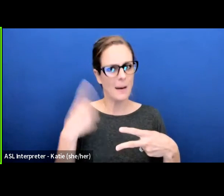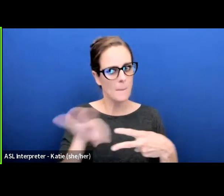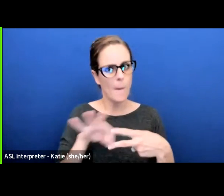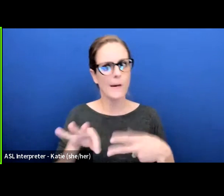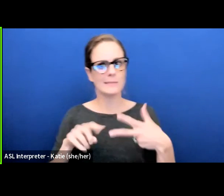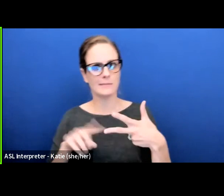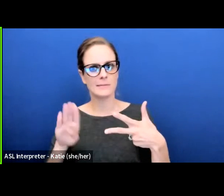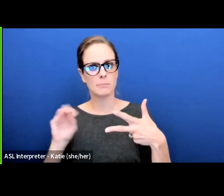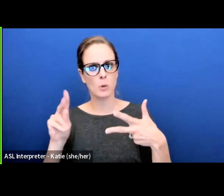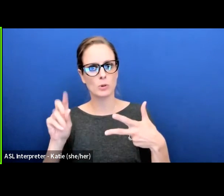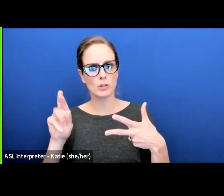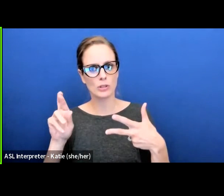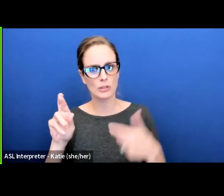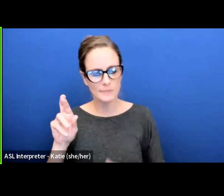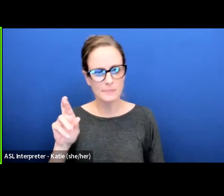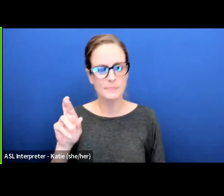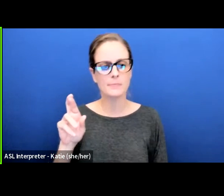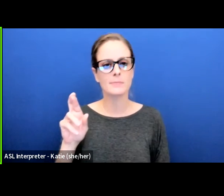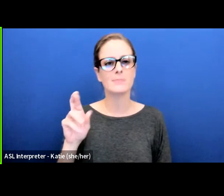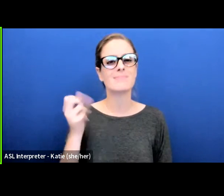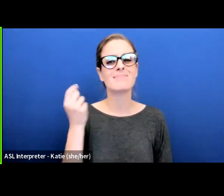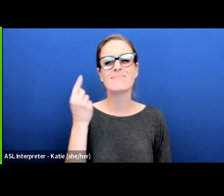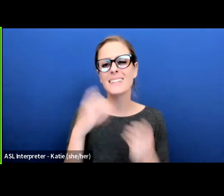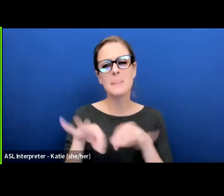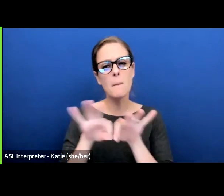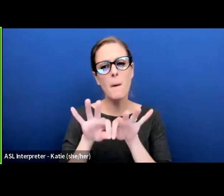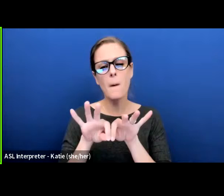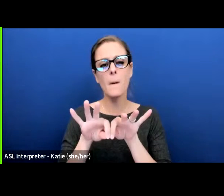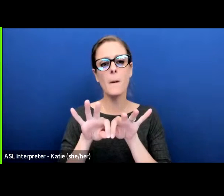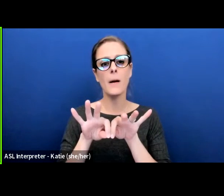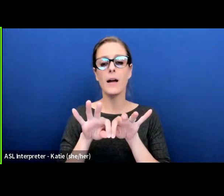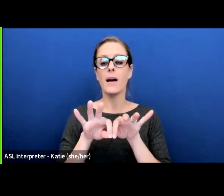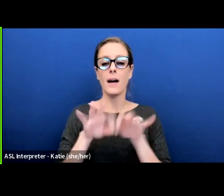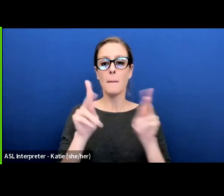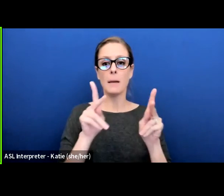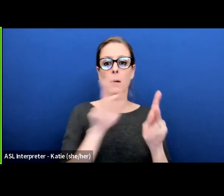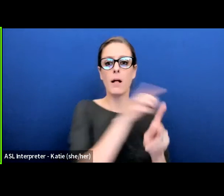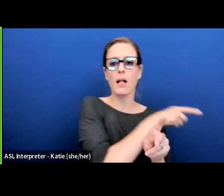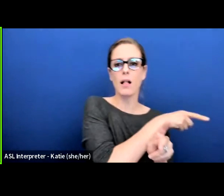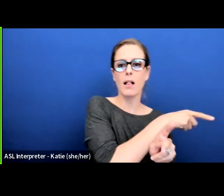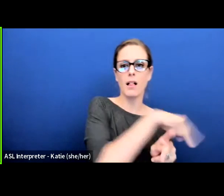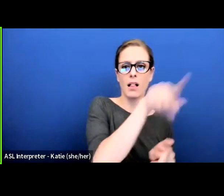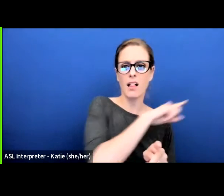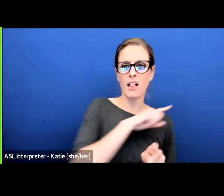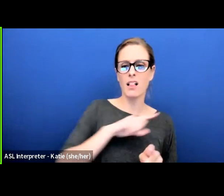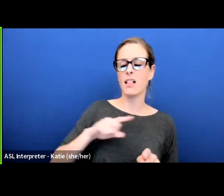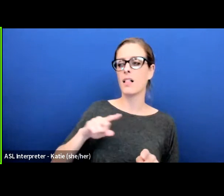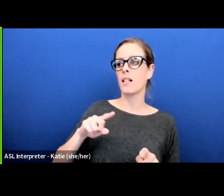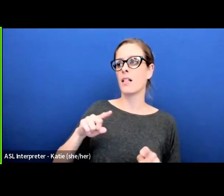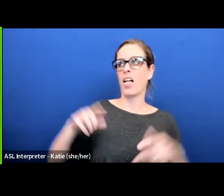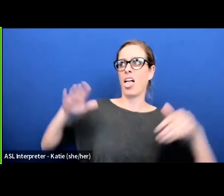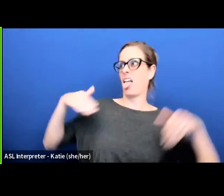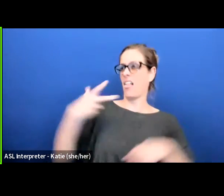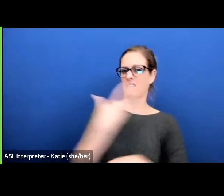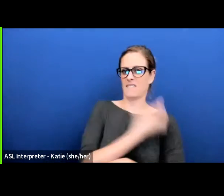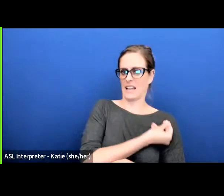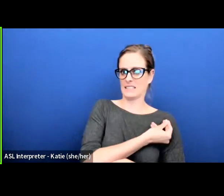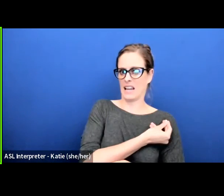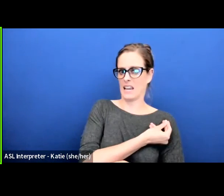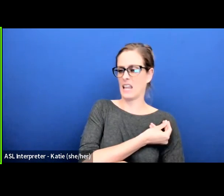But I think it is important when the argument we're hearing from people is it's just unvaccinated people ending up